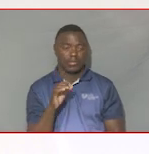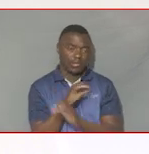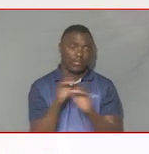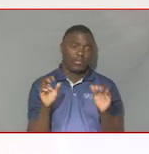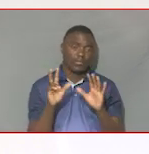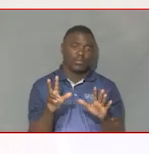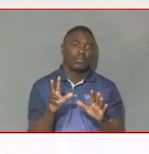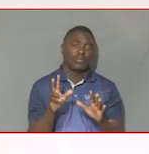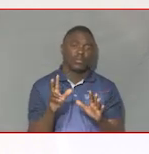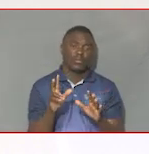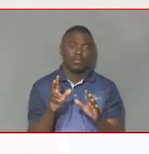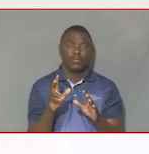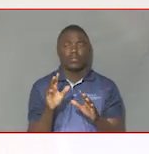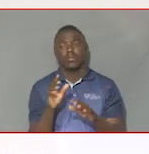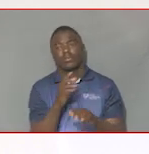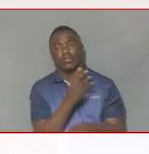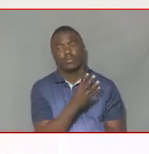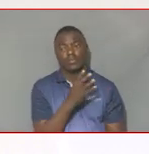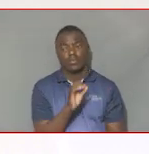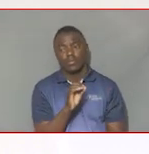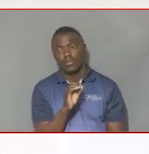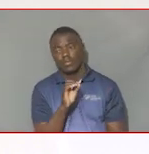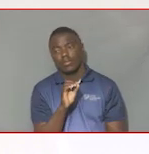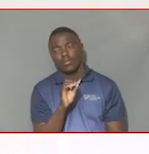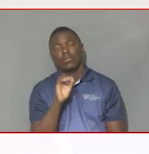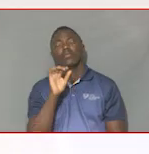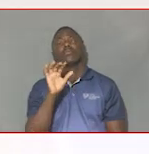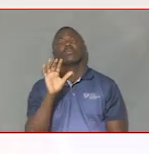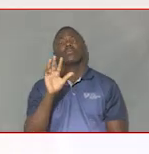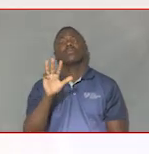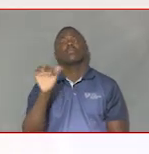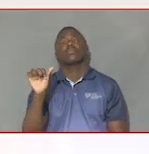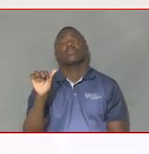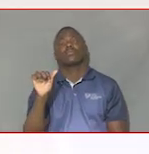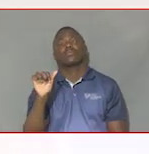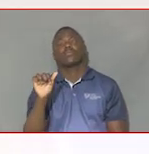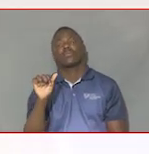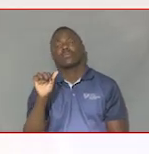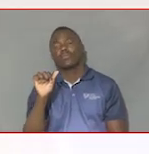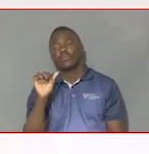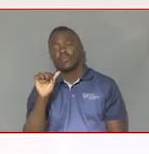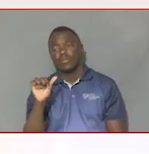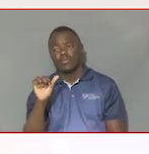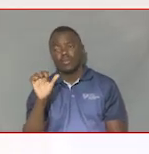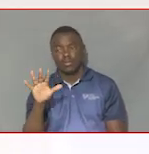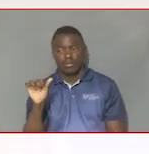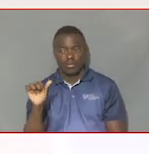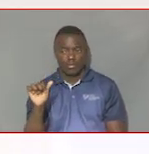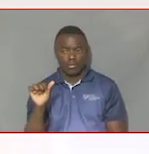That's 4 without a 5. 4096. So 6561 minus